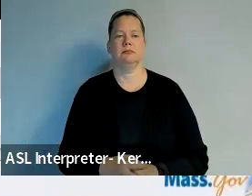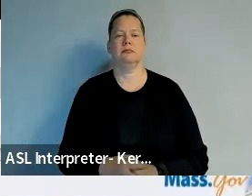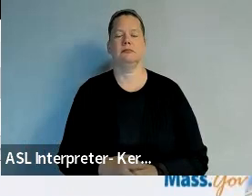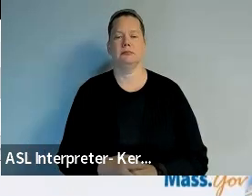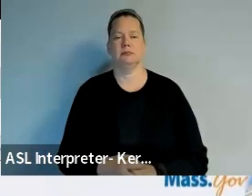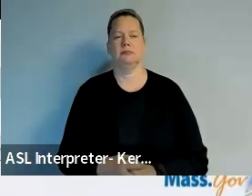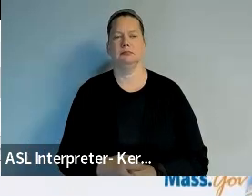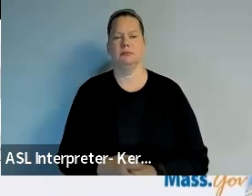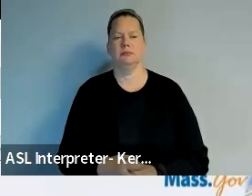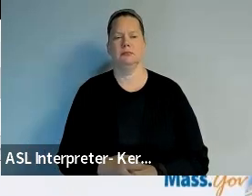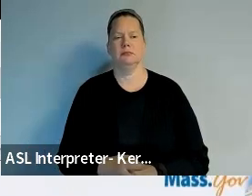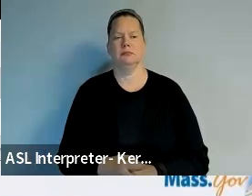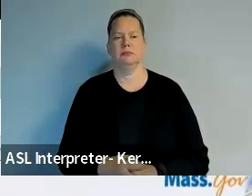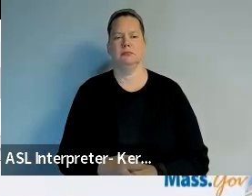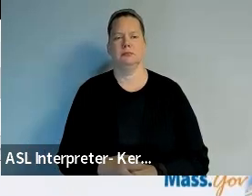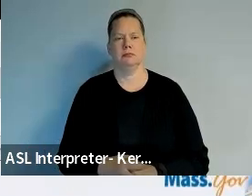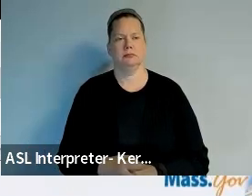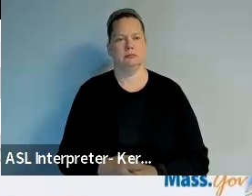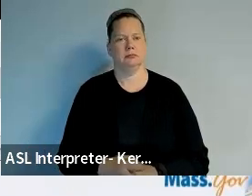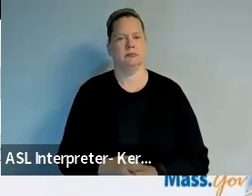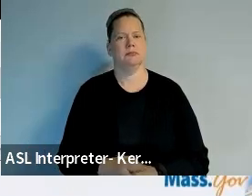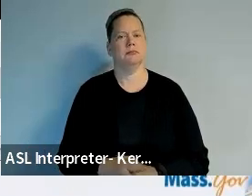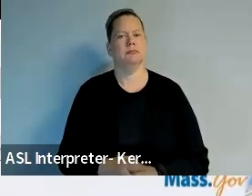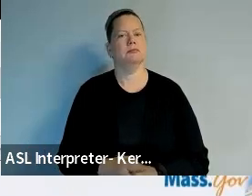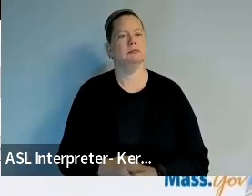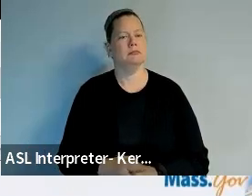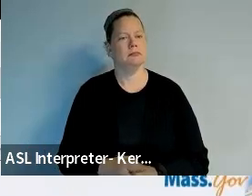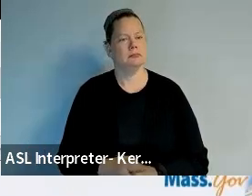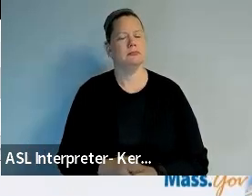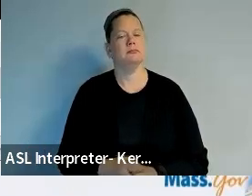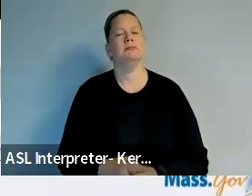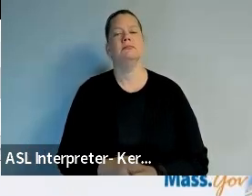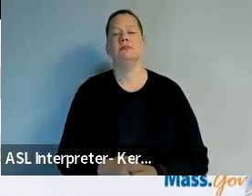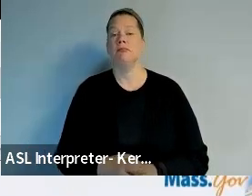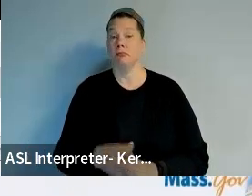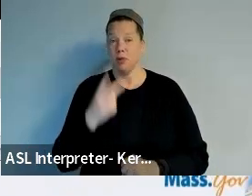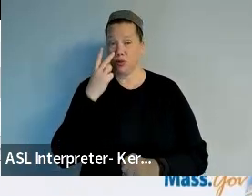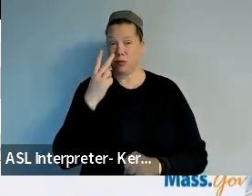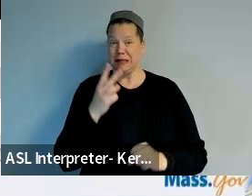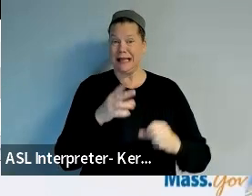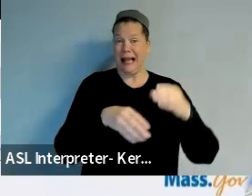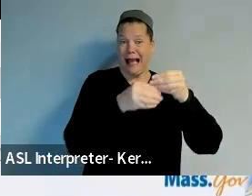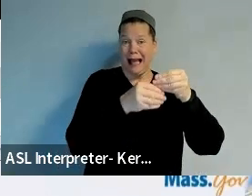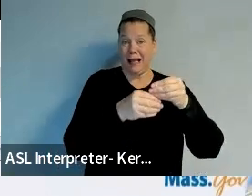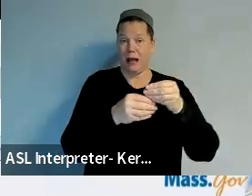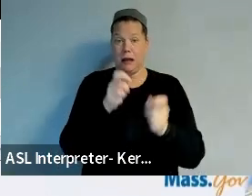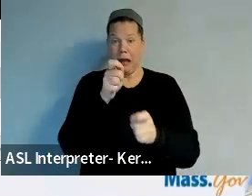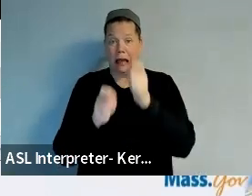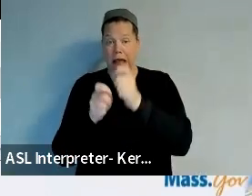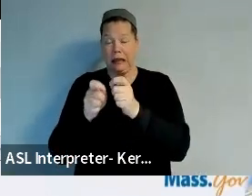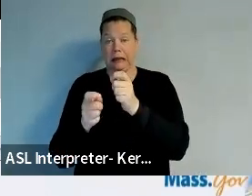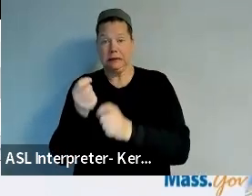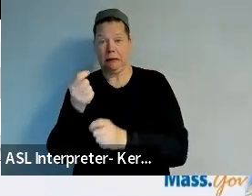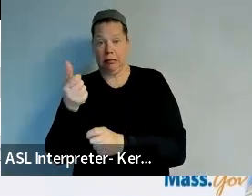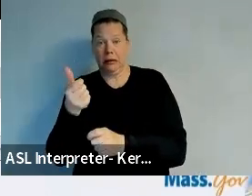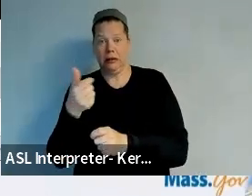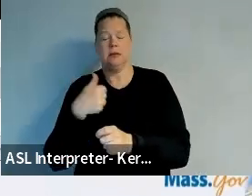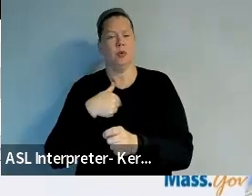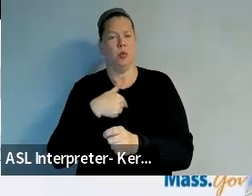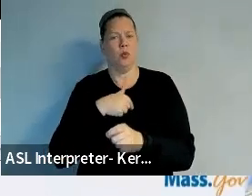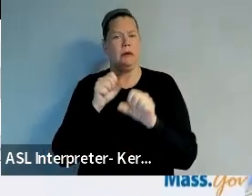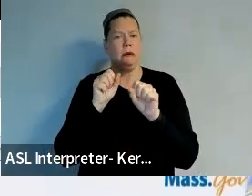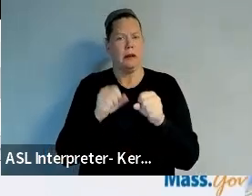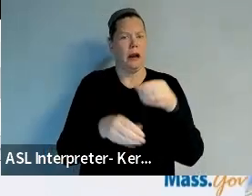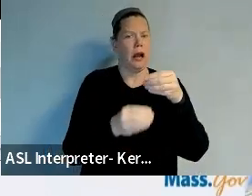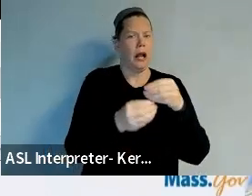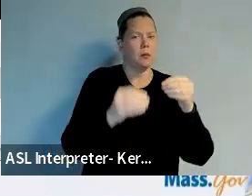We now have the option to add, edit, or delete any involved parties. For